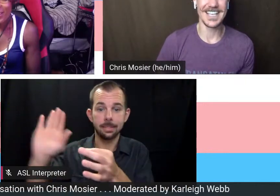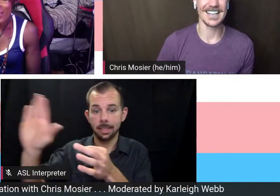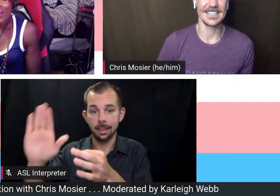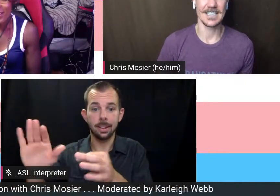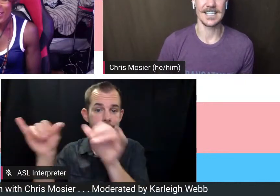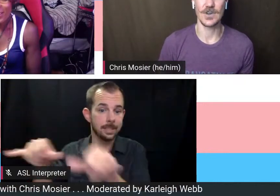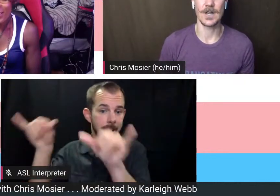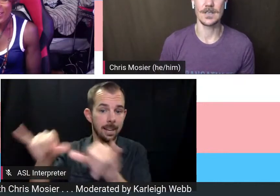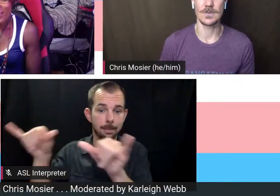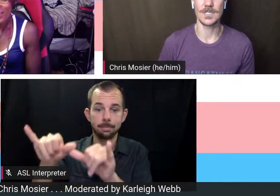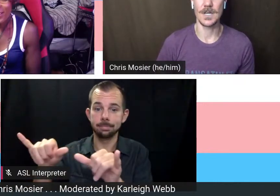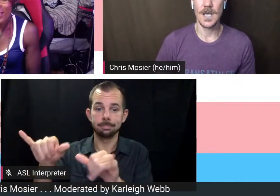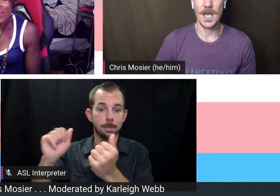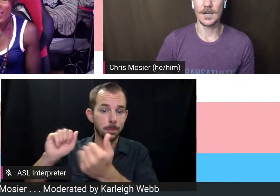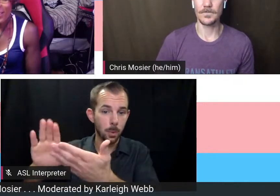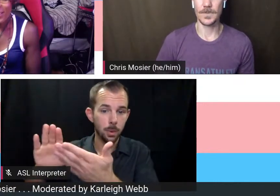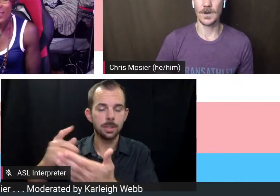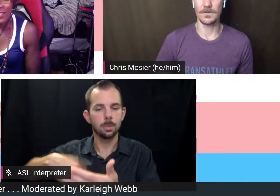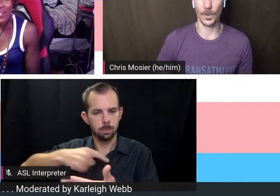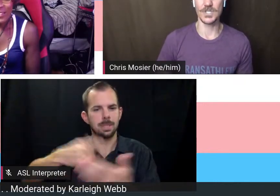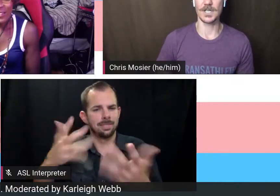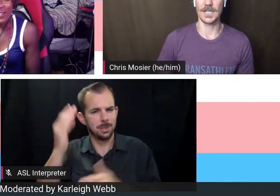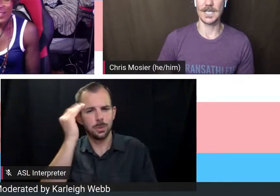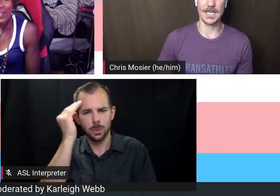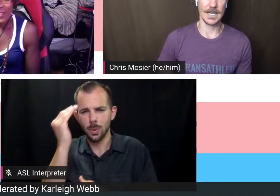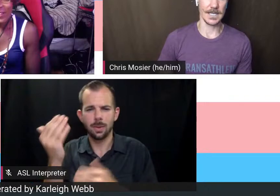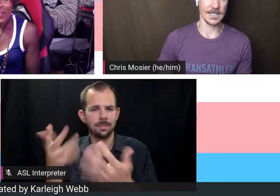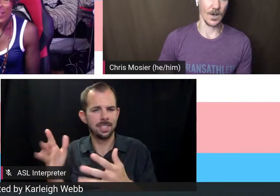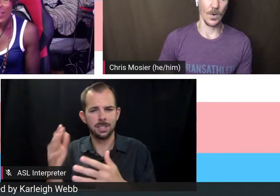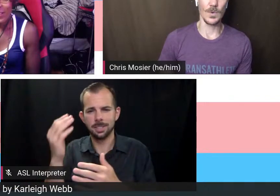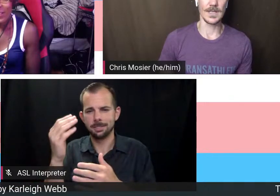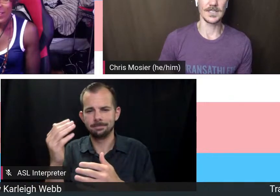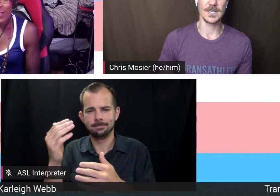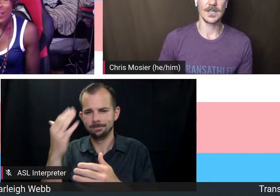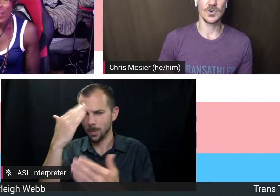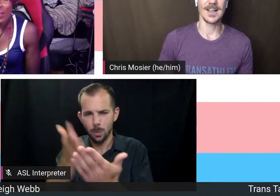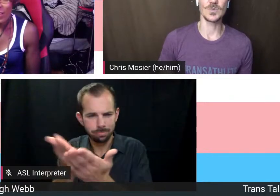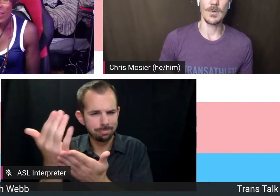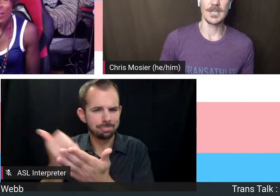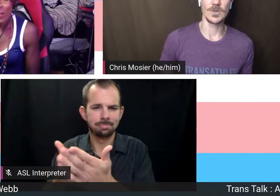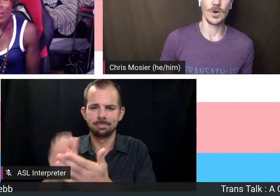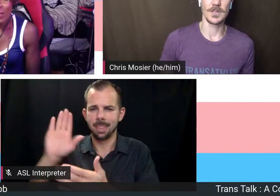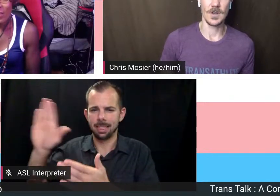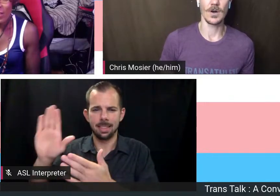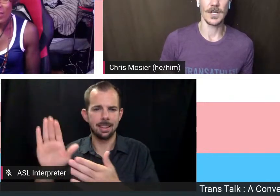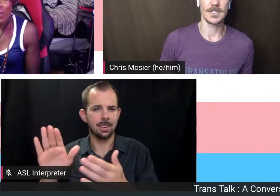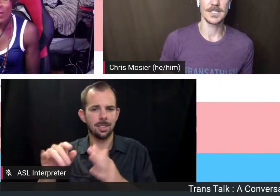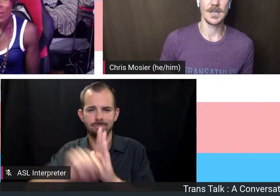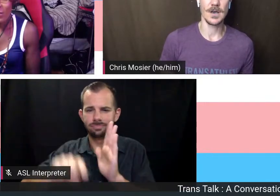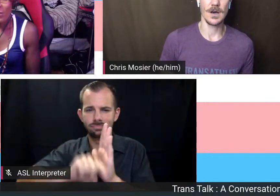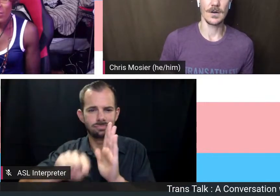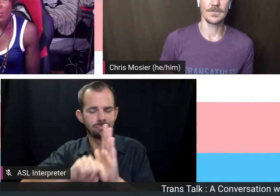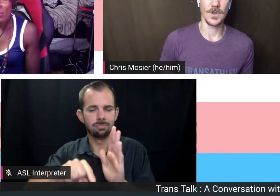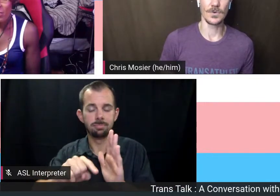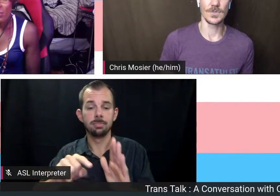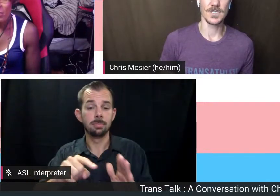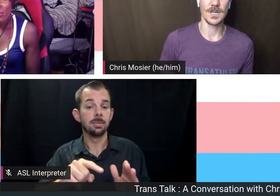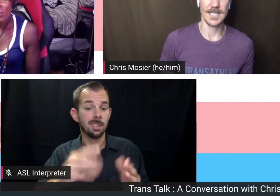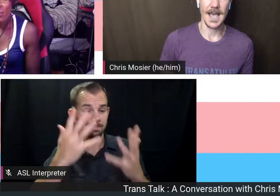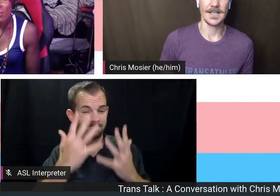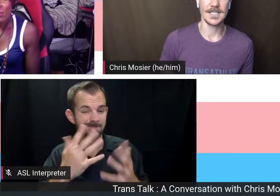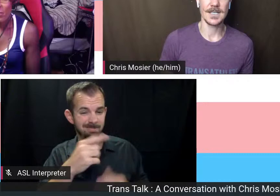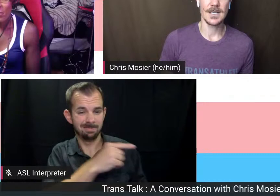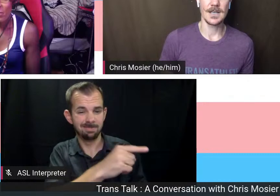know all the tactics that they try to use. And unfortunately, it is always trans women who are the targets of